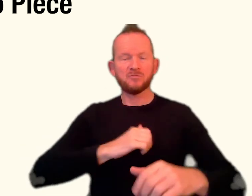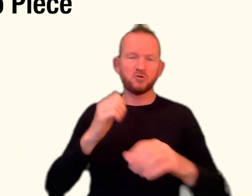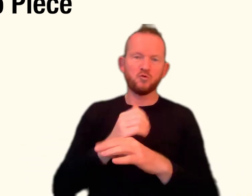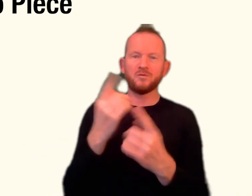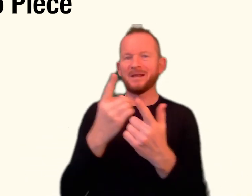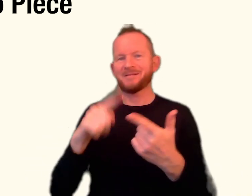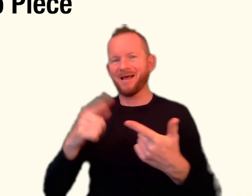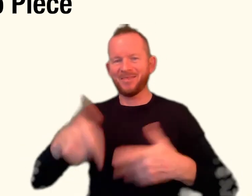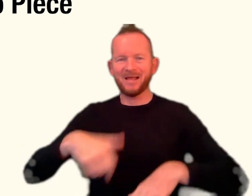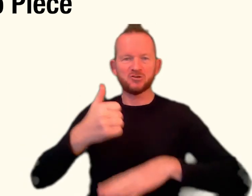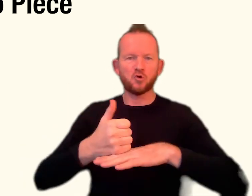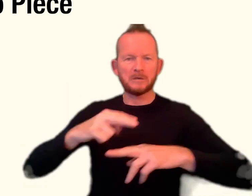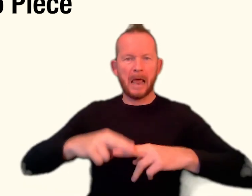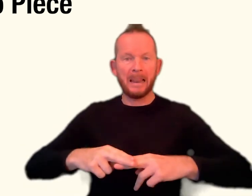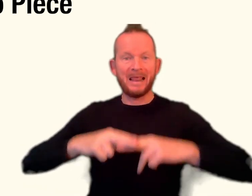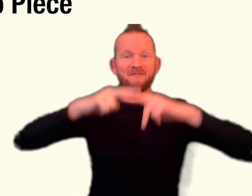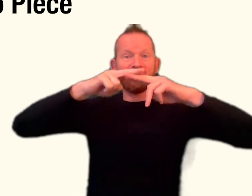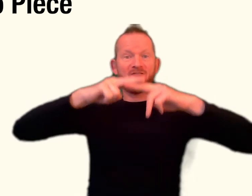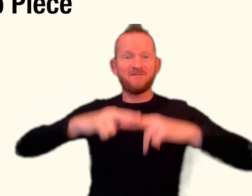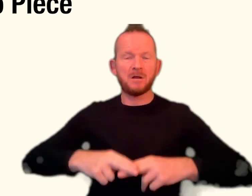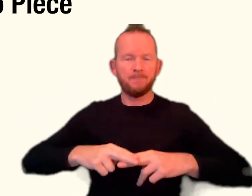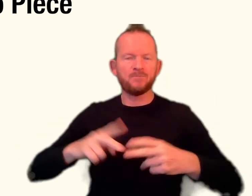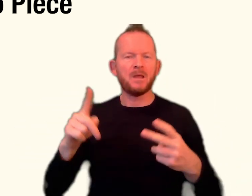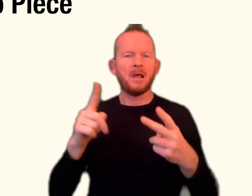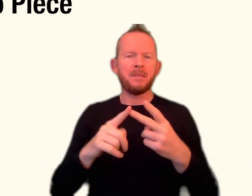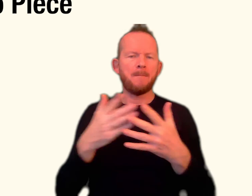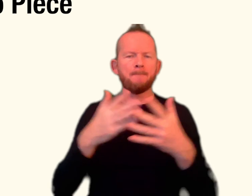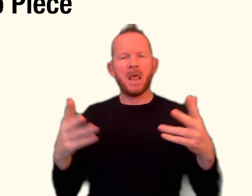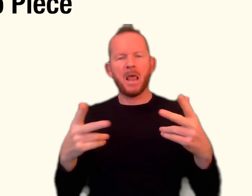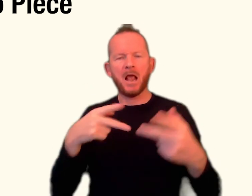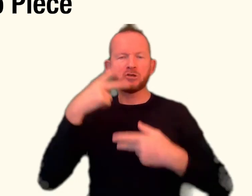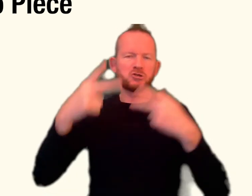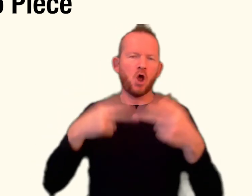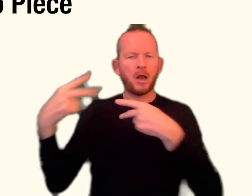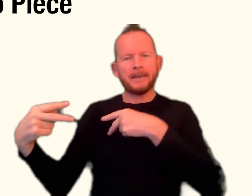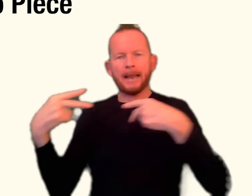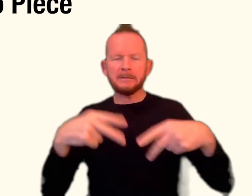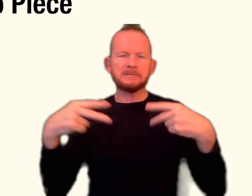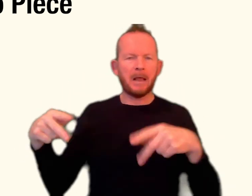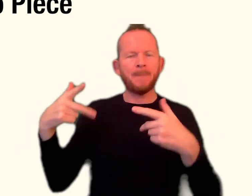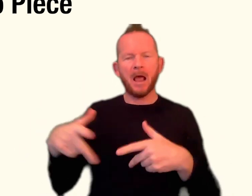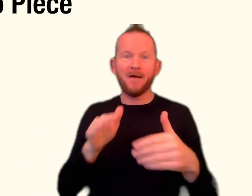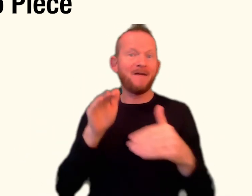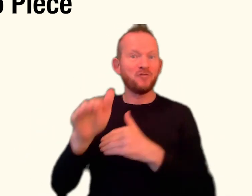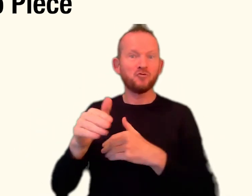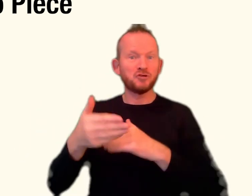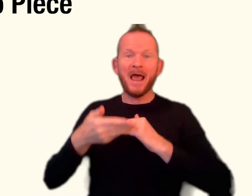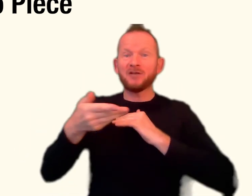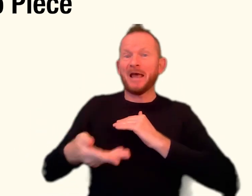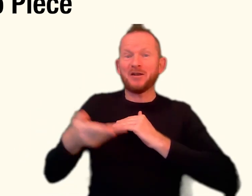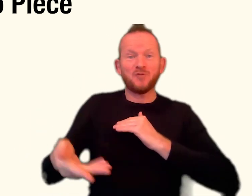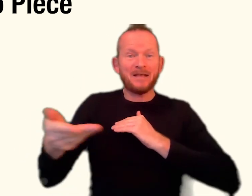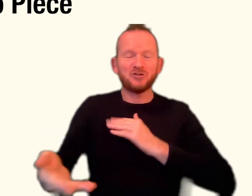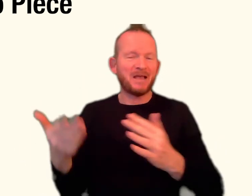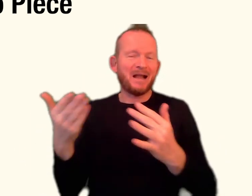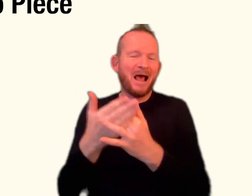lift, and they made this big song and dance about how, this for future generations who can